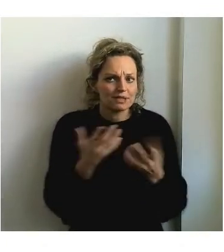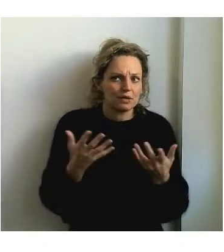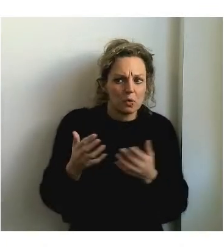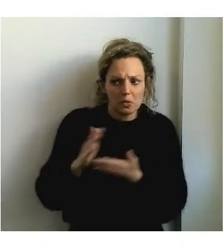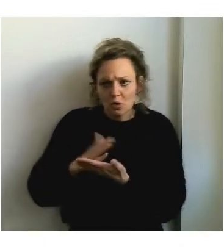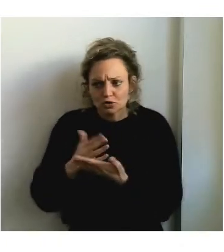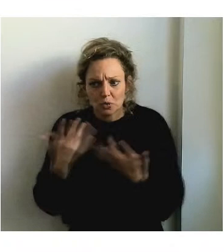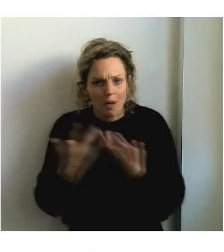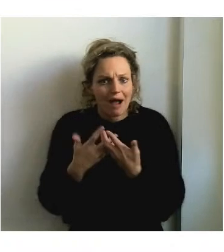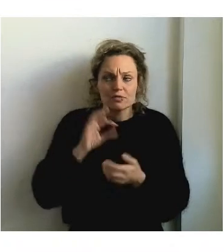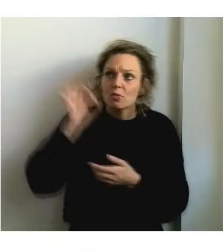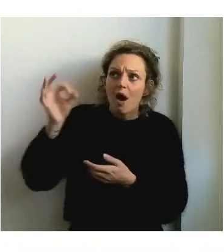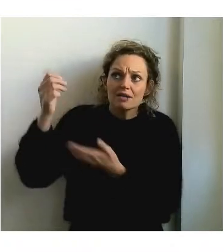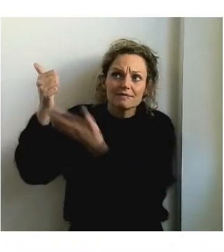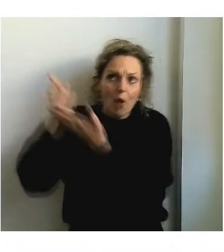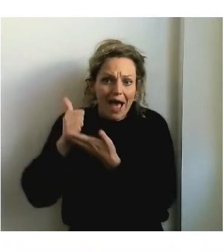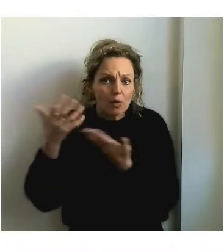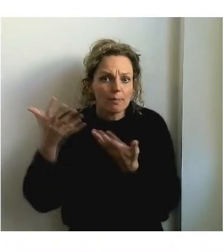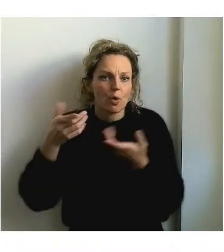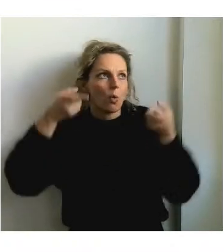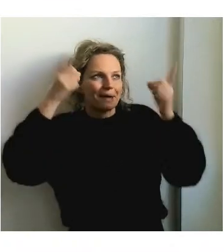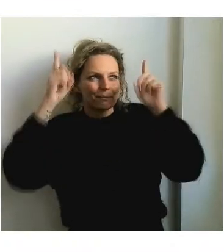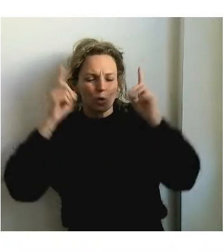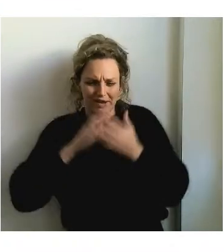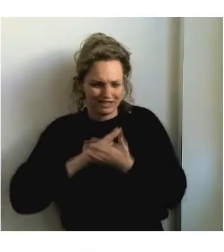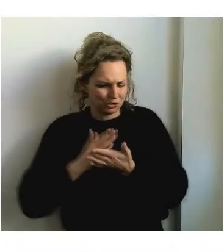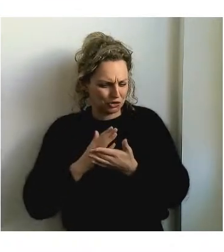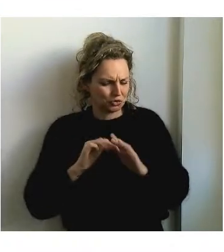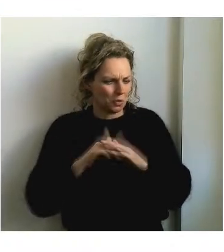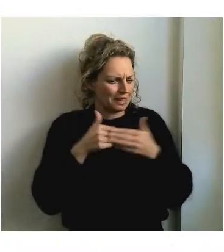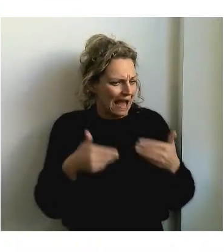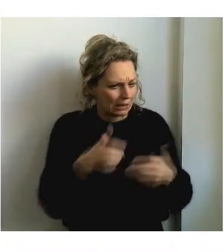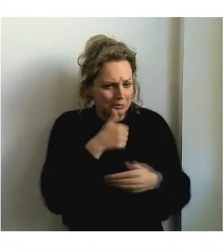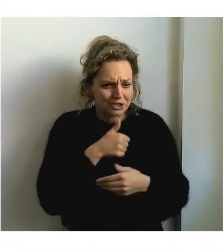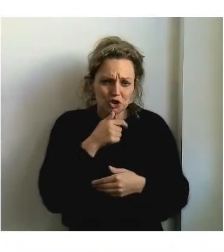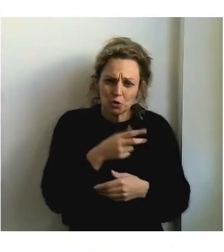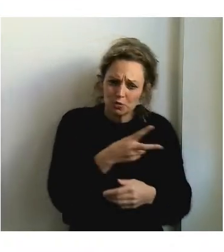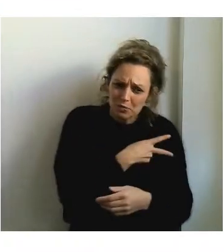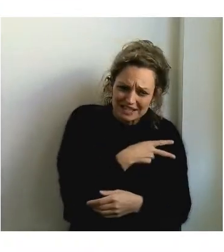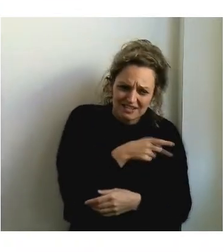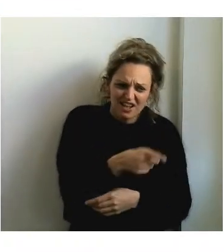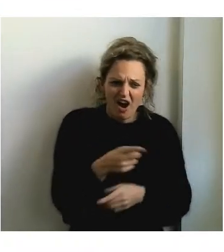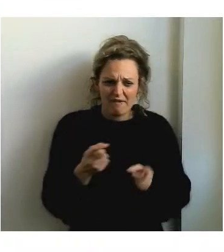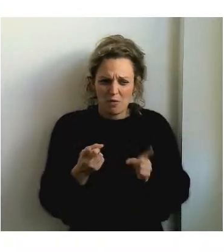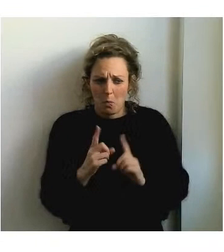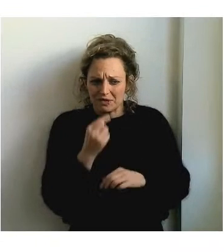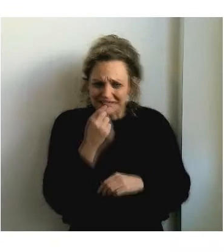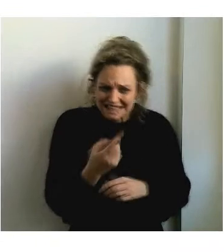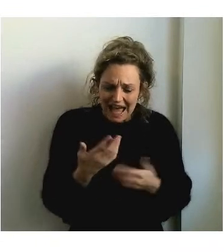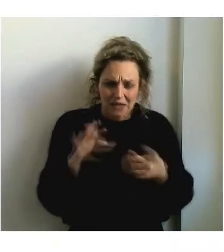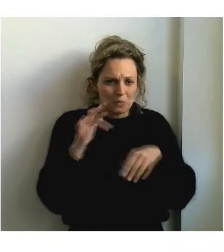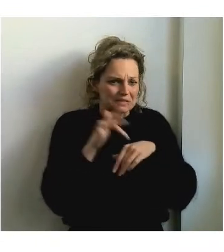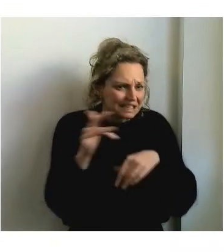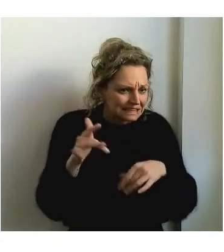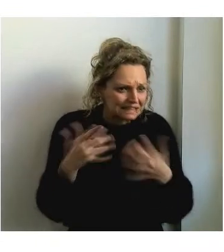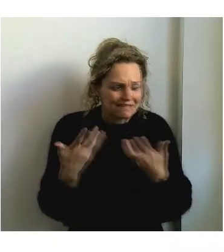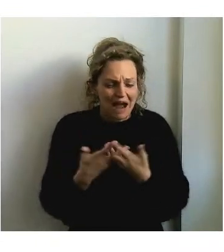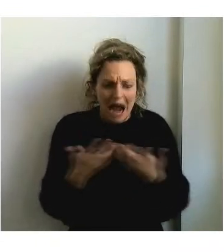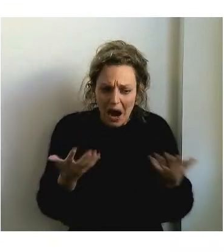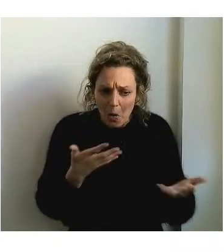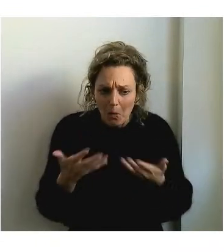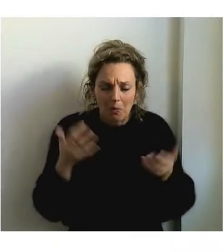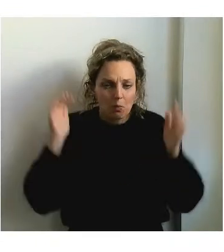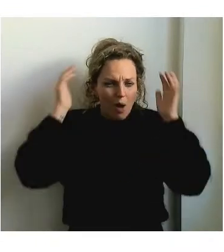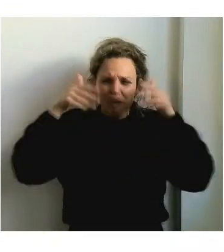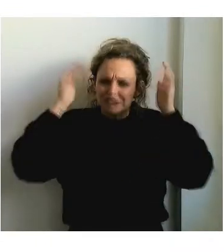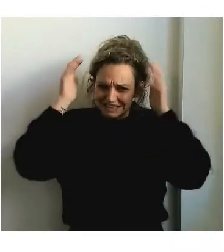not very confident about what to offer and the language to use and the sensitivities and all the obvious and necessary concerns they may have. I think